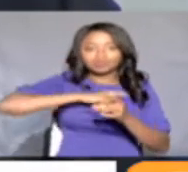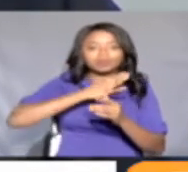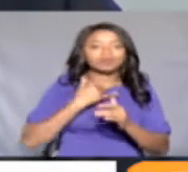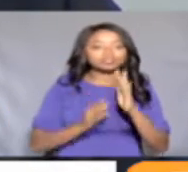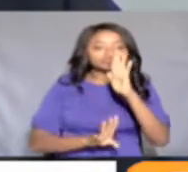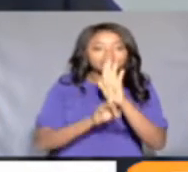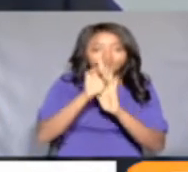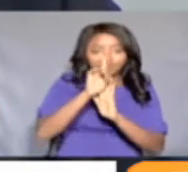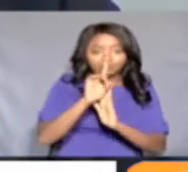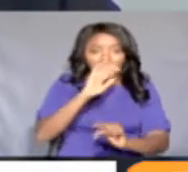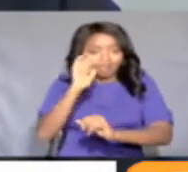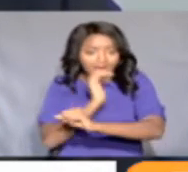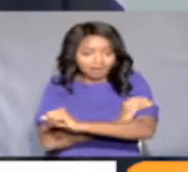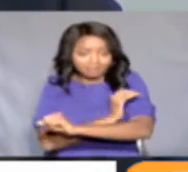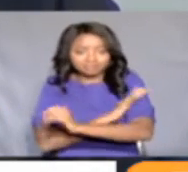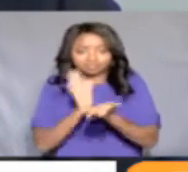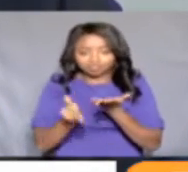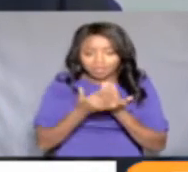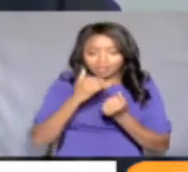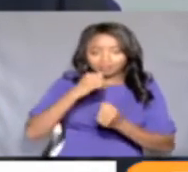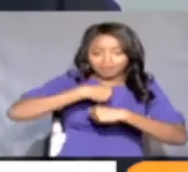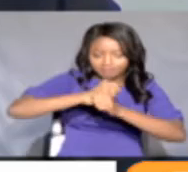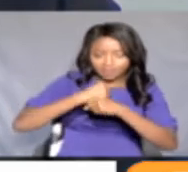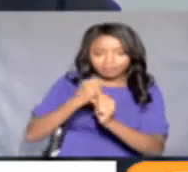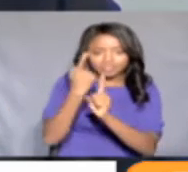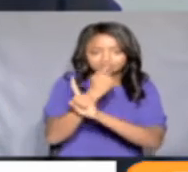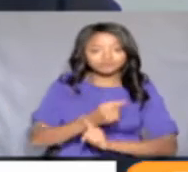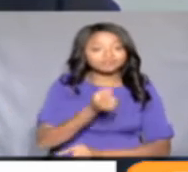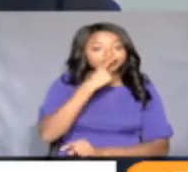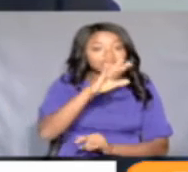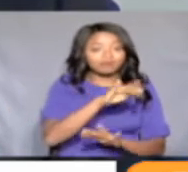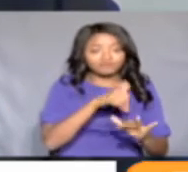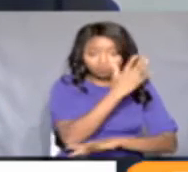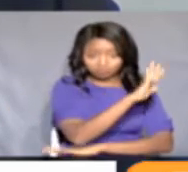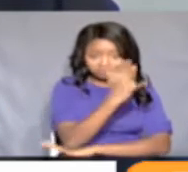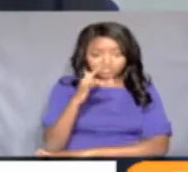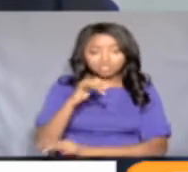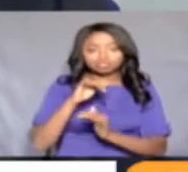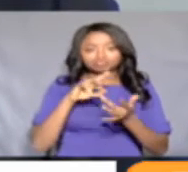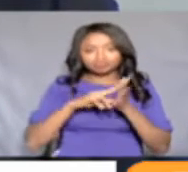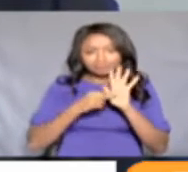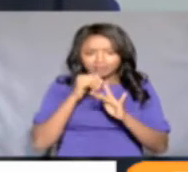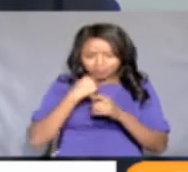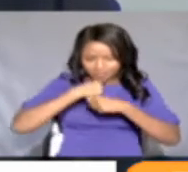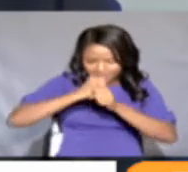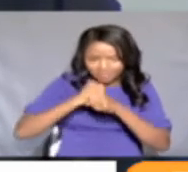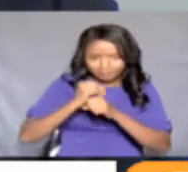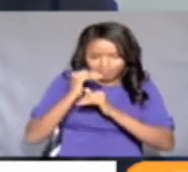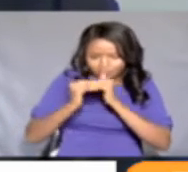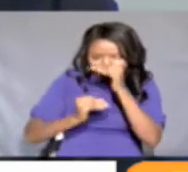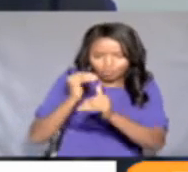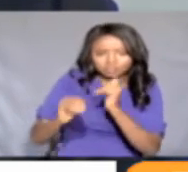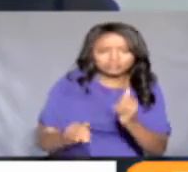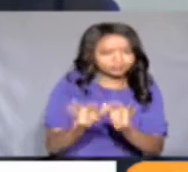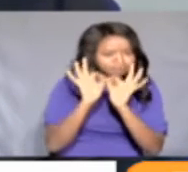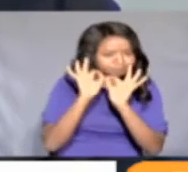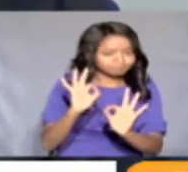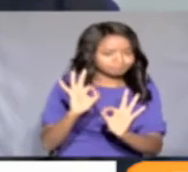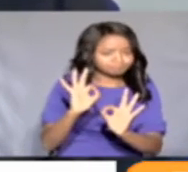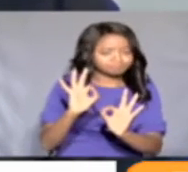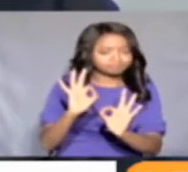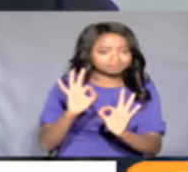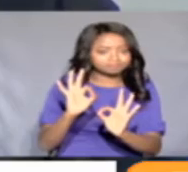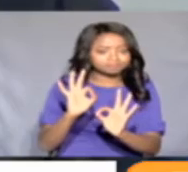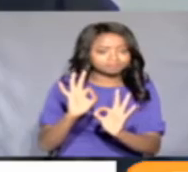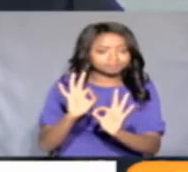in manufacturing of herbal medicines, and this is we call good manufacturing practice for the conventional medicines, the same case